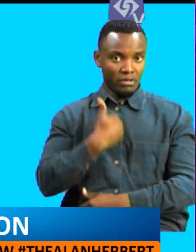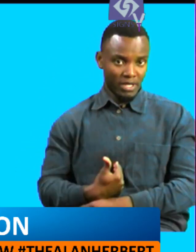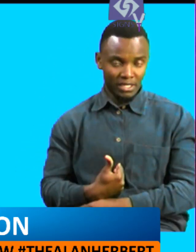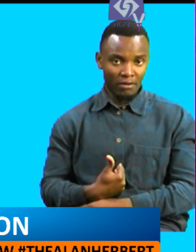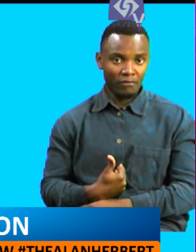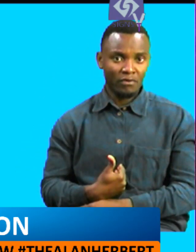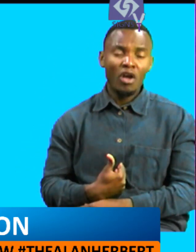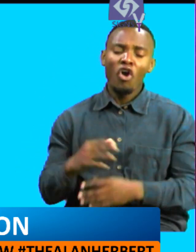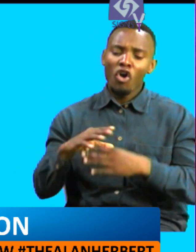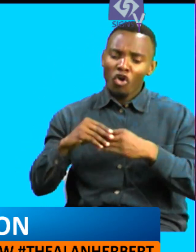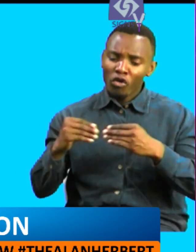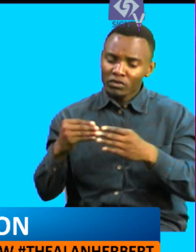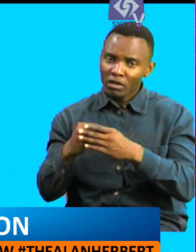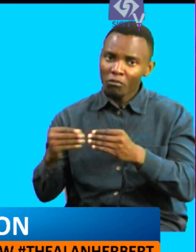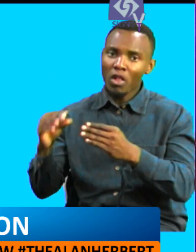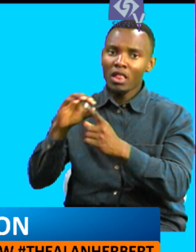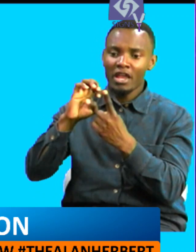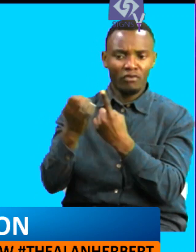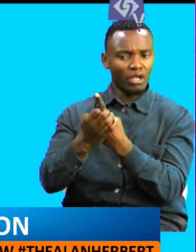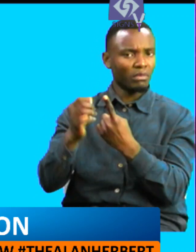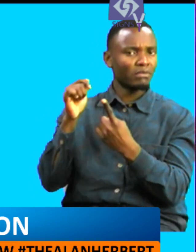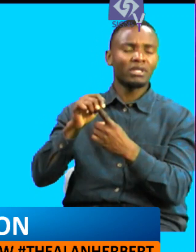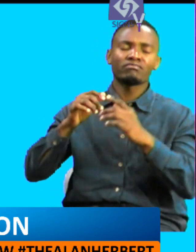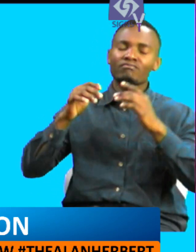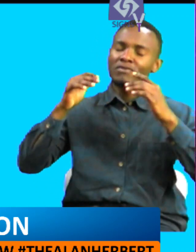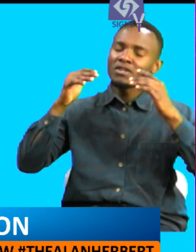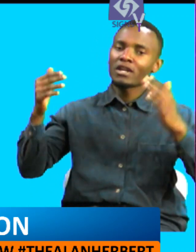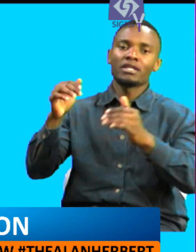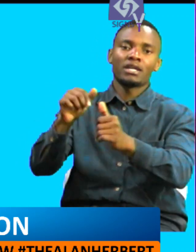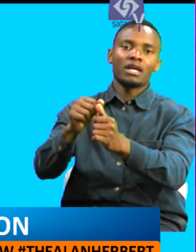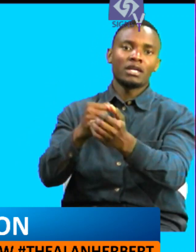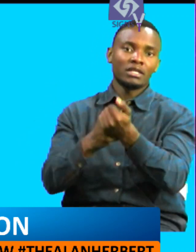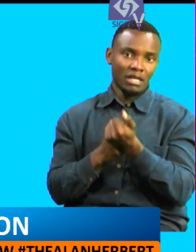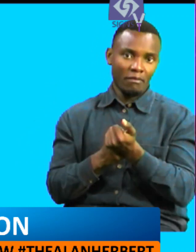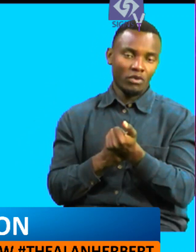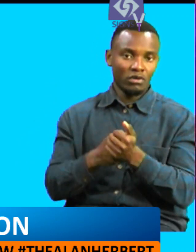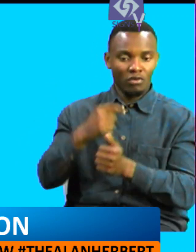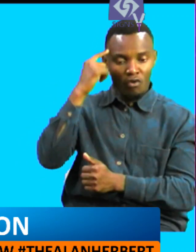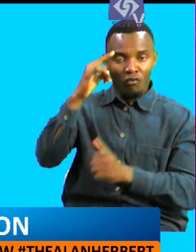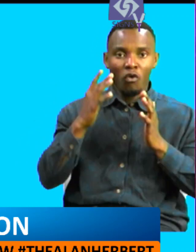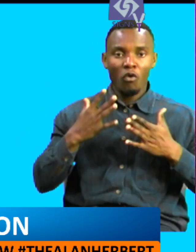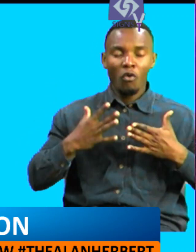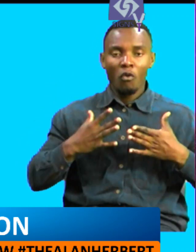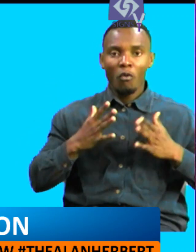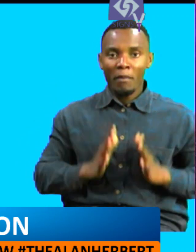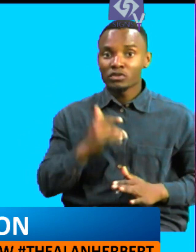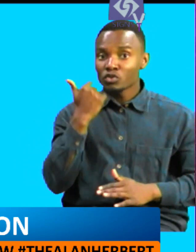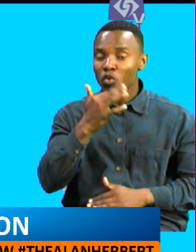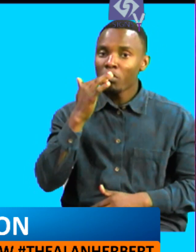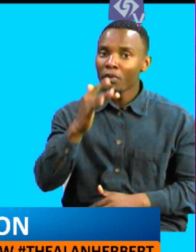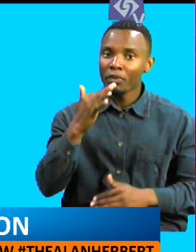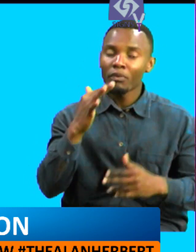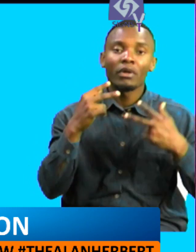environment for us is a great support. Yeah. For persons who stutter. A great support. If you have